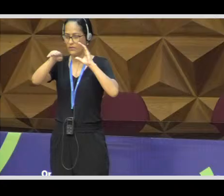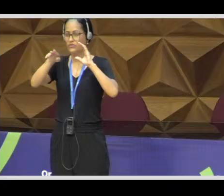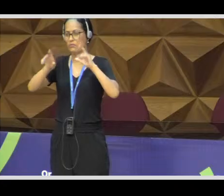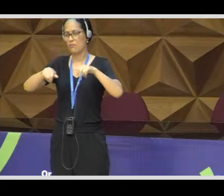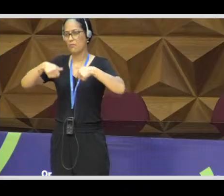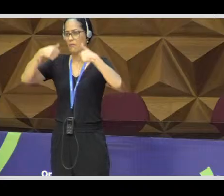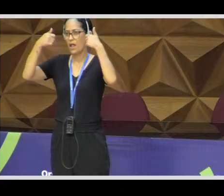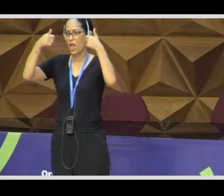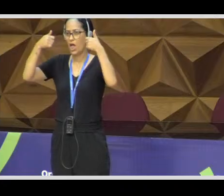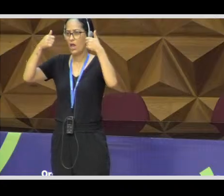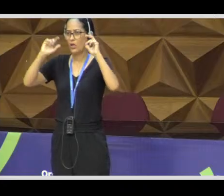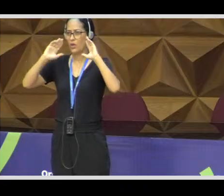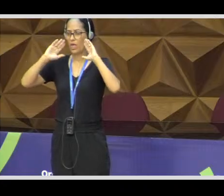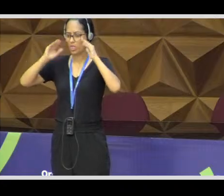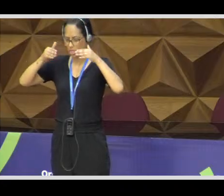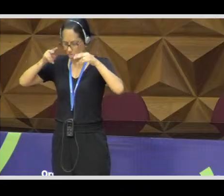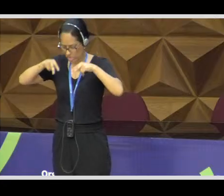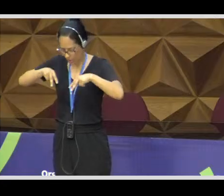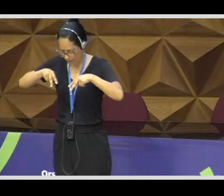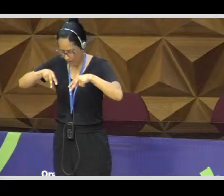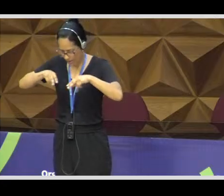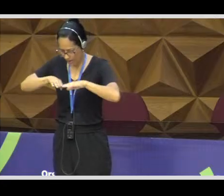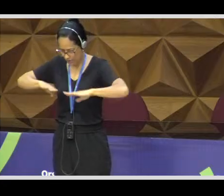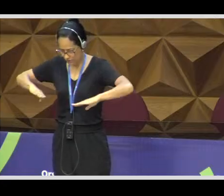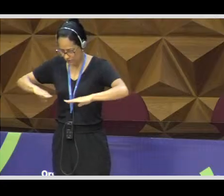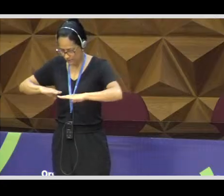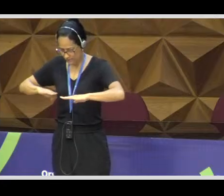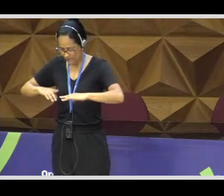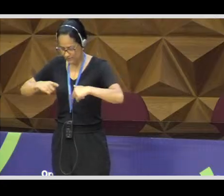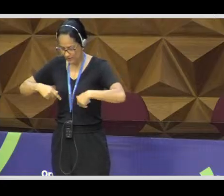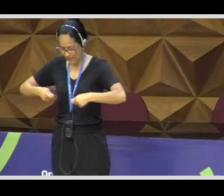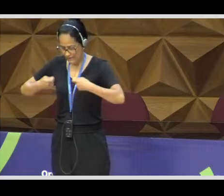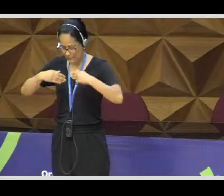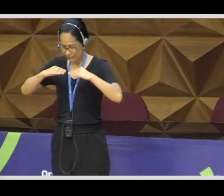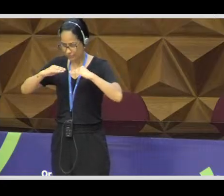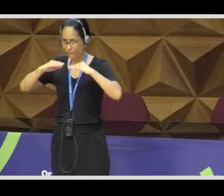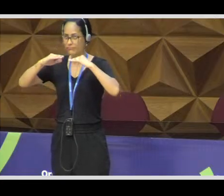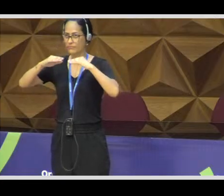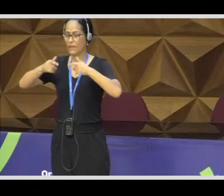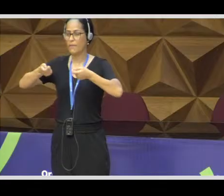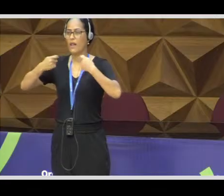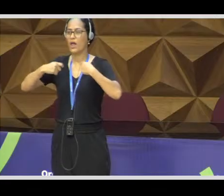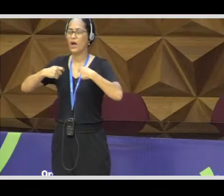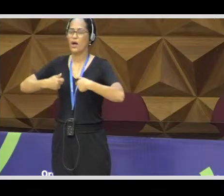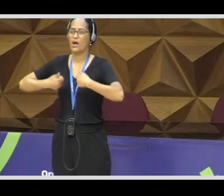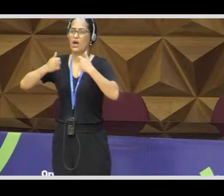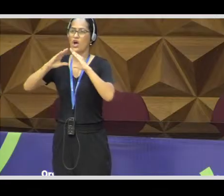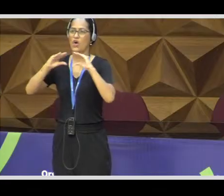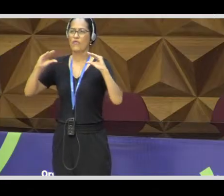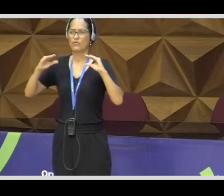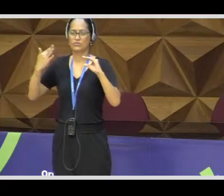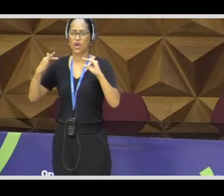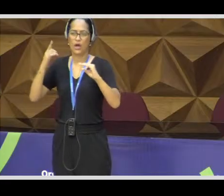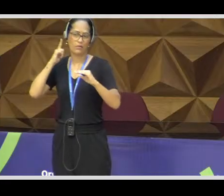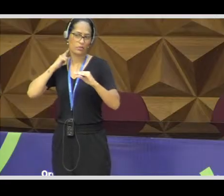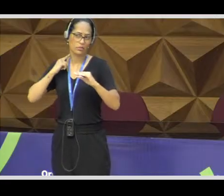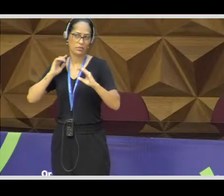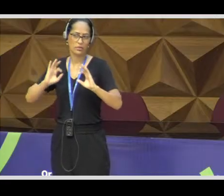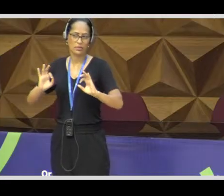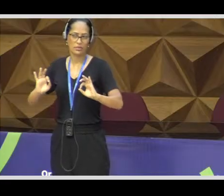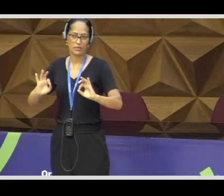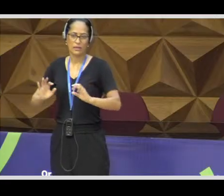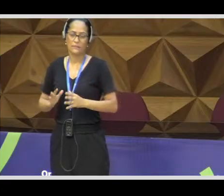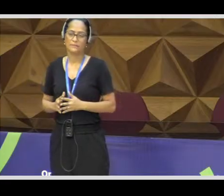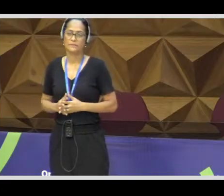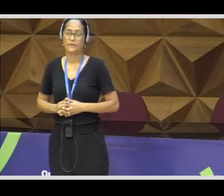really good for user comfort. Didn't affect the performance. Worked really well. No neck issues. The problem became is